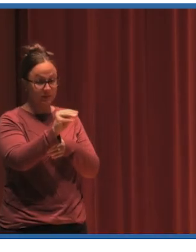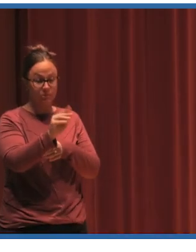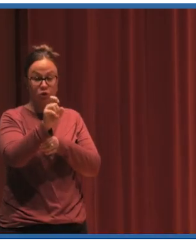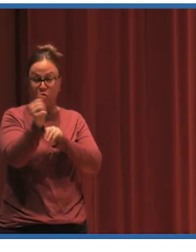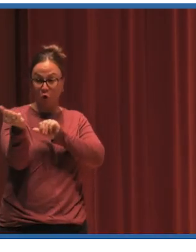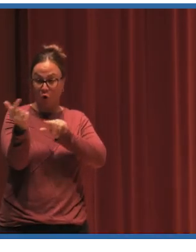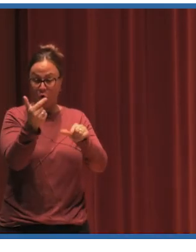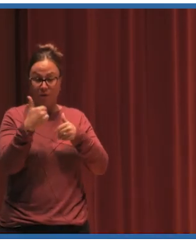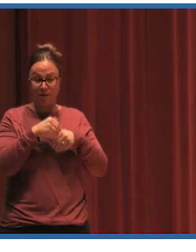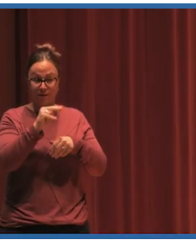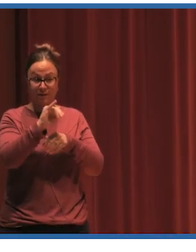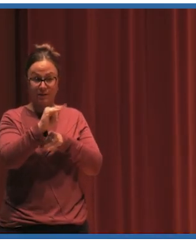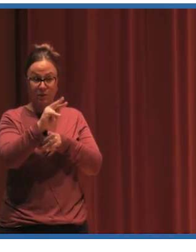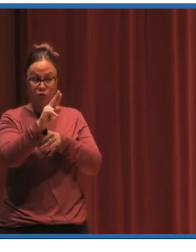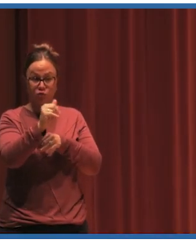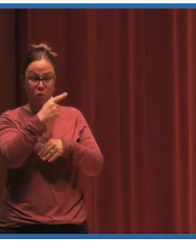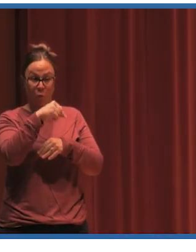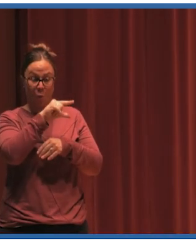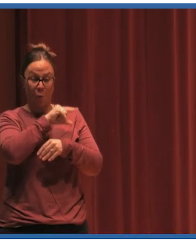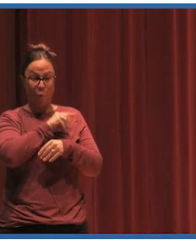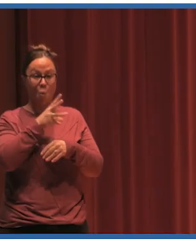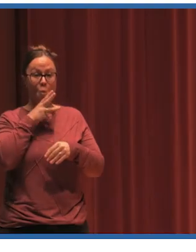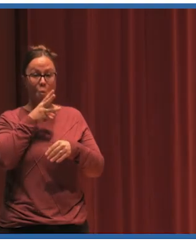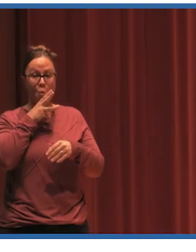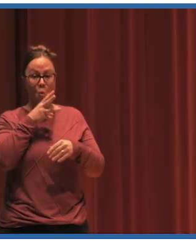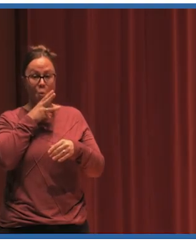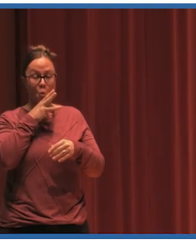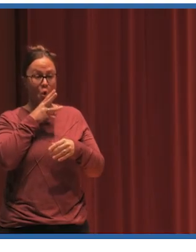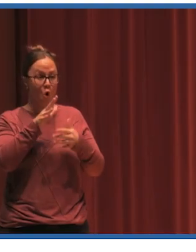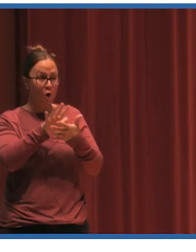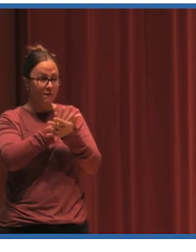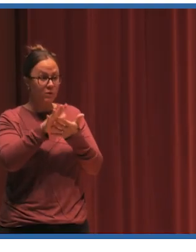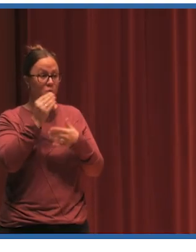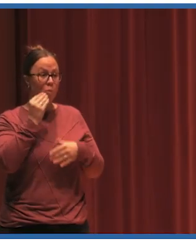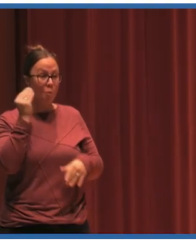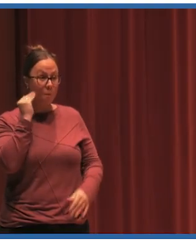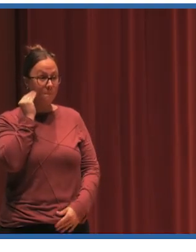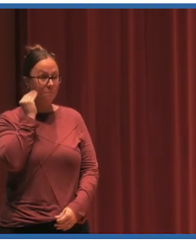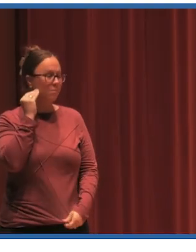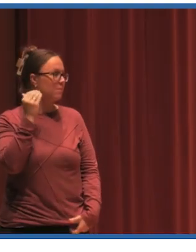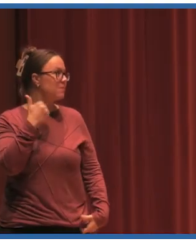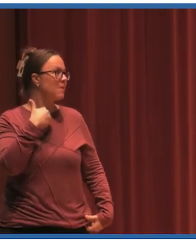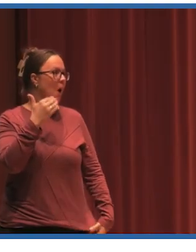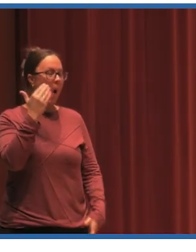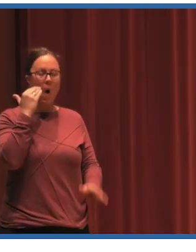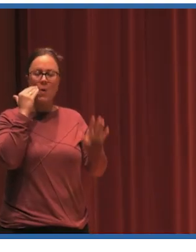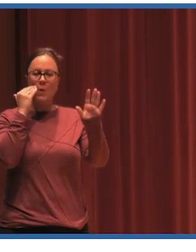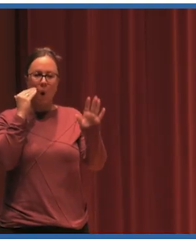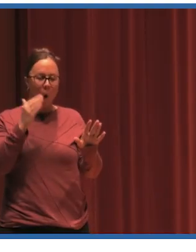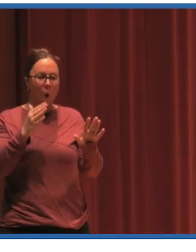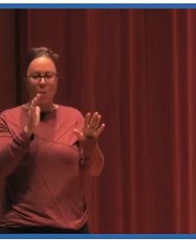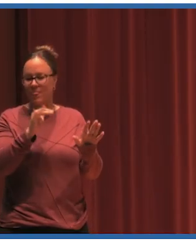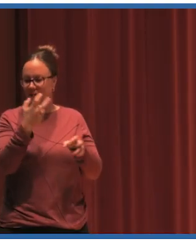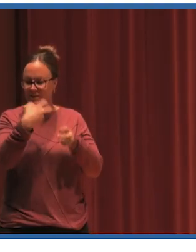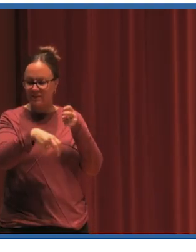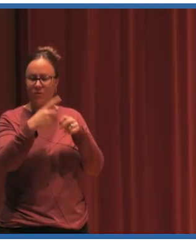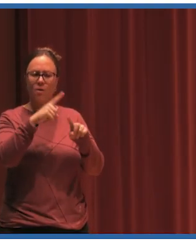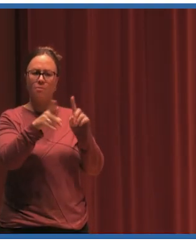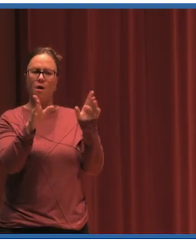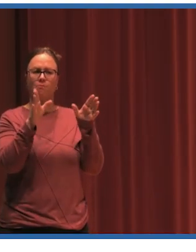nitrate quality water filters at home? I know it's a pointed and tough one, but folks are